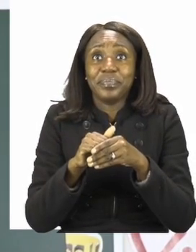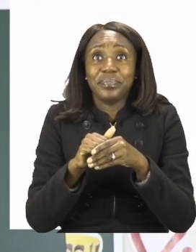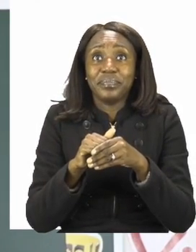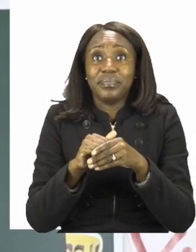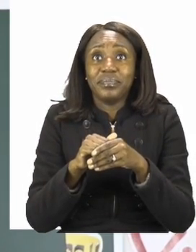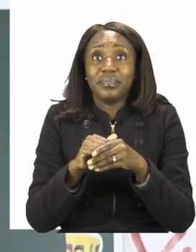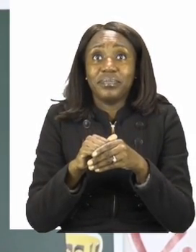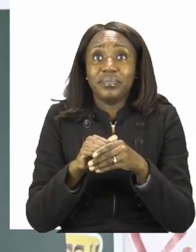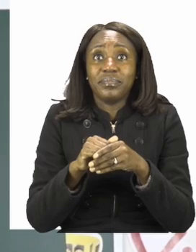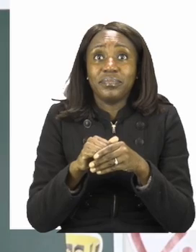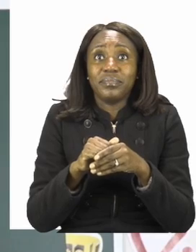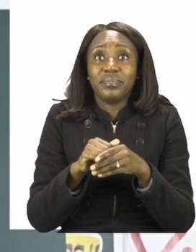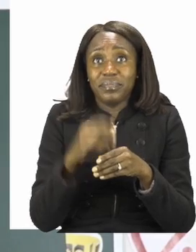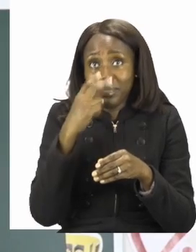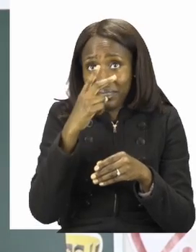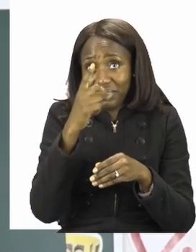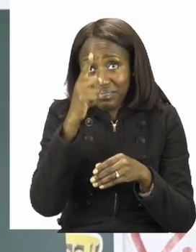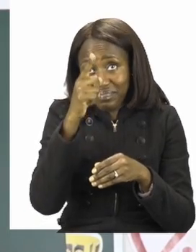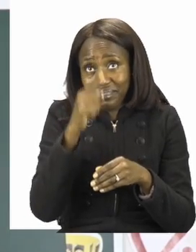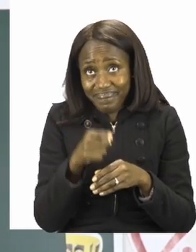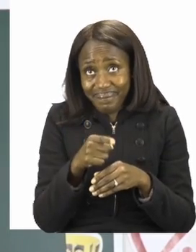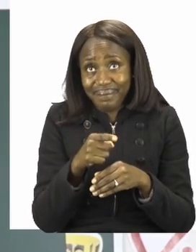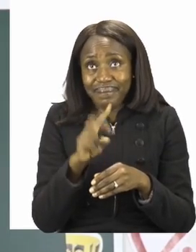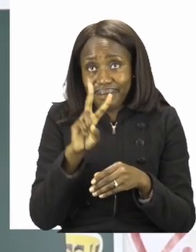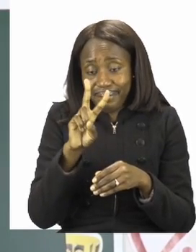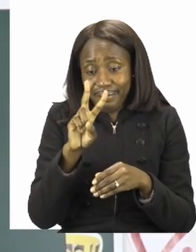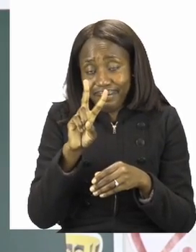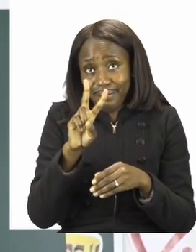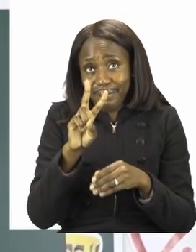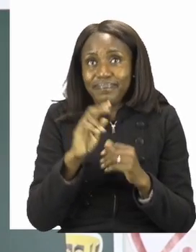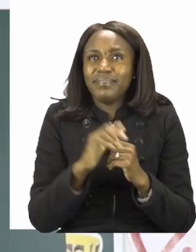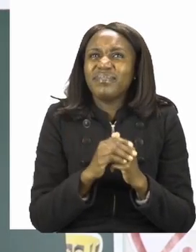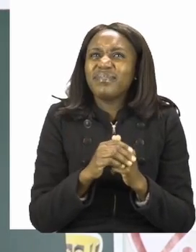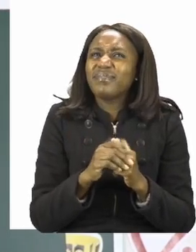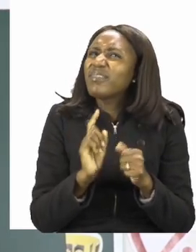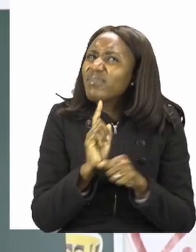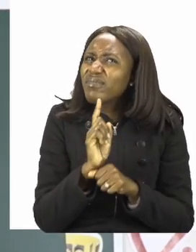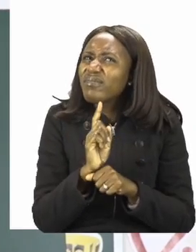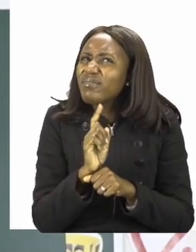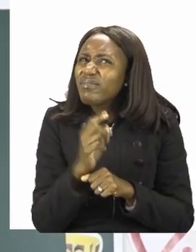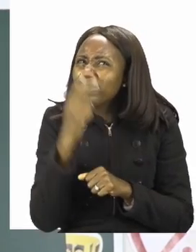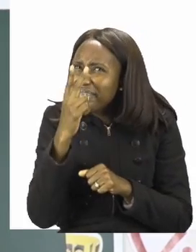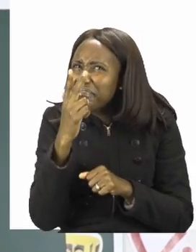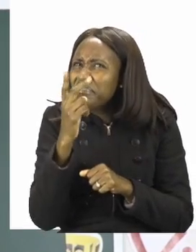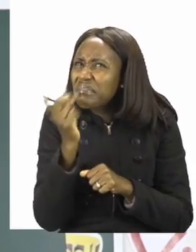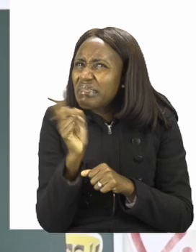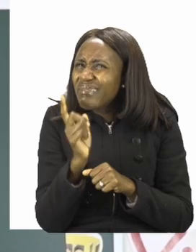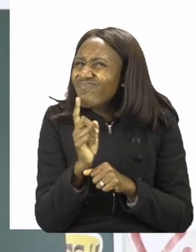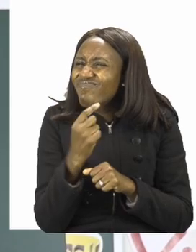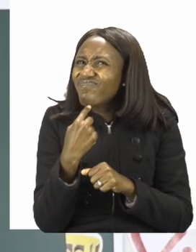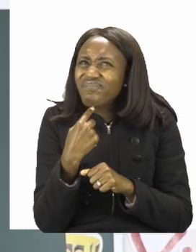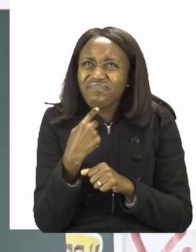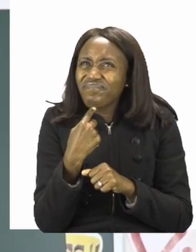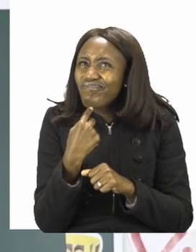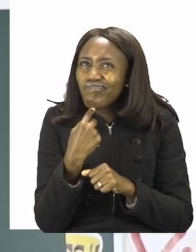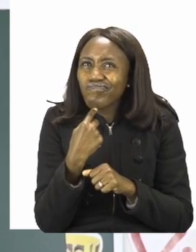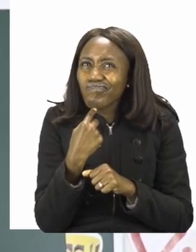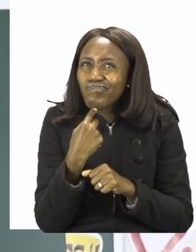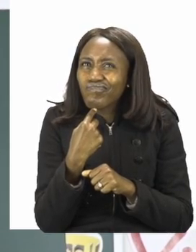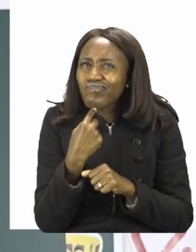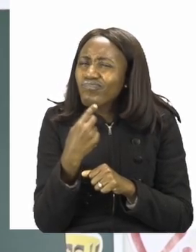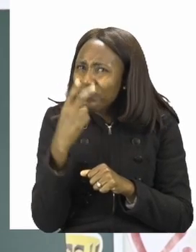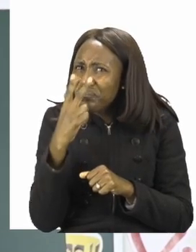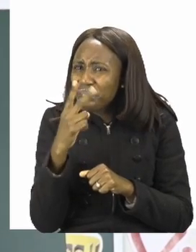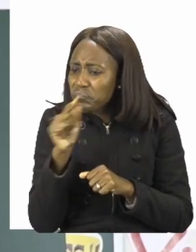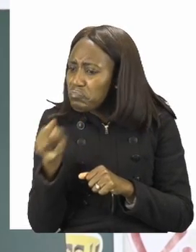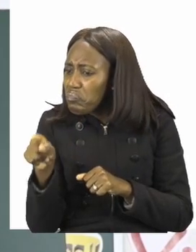1, 2. The first one seems to be the back of something, and so I need to